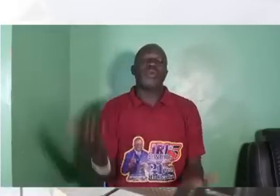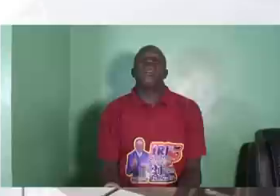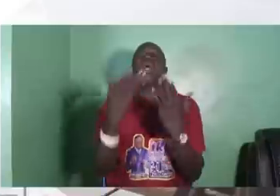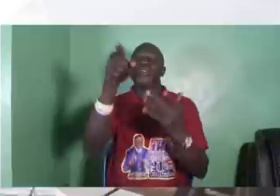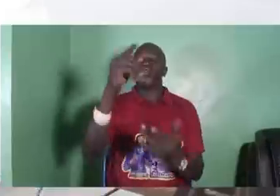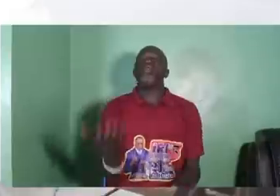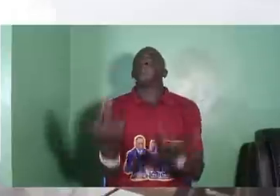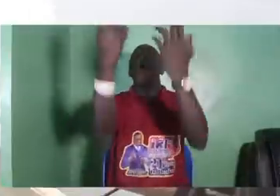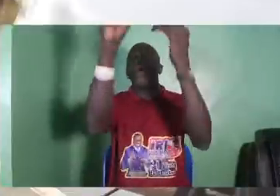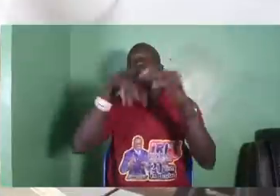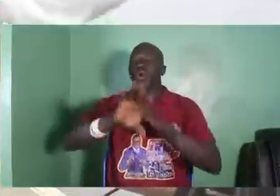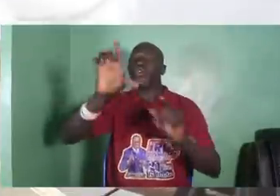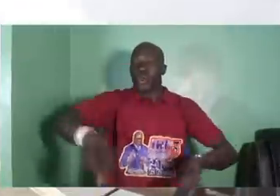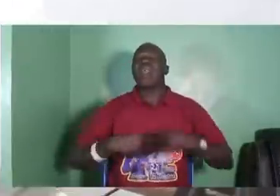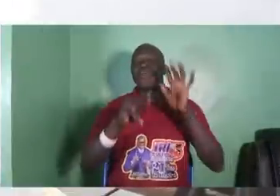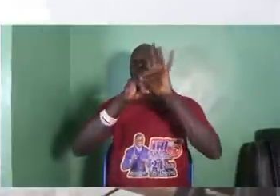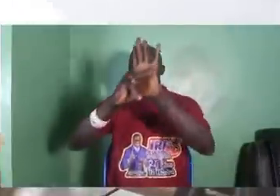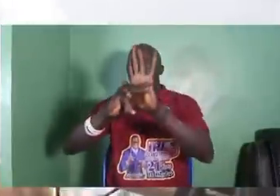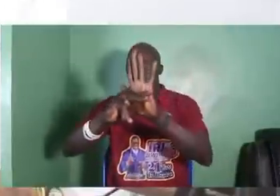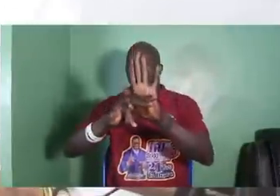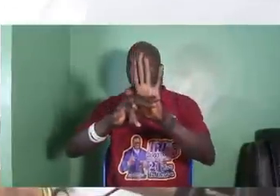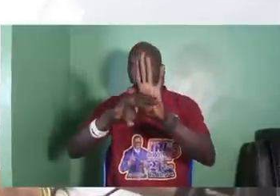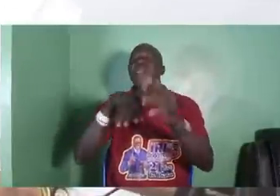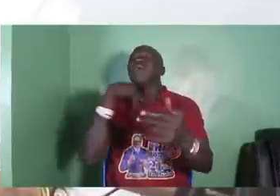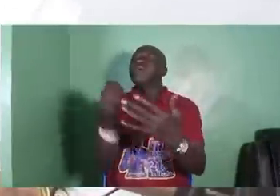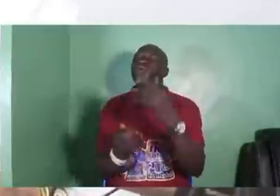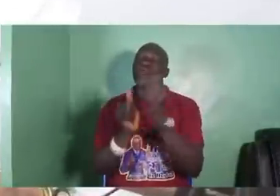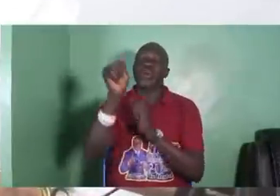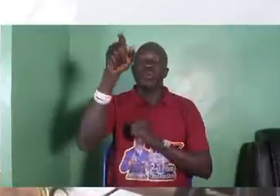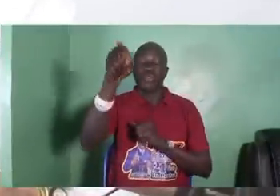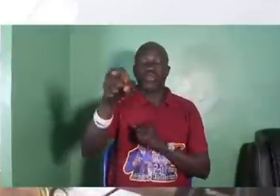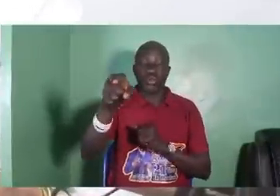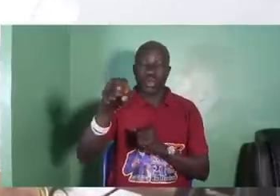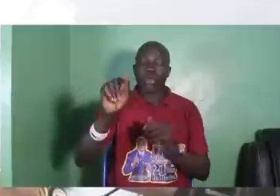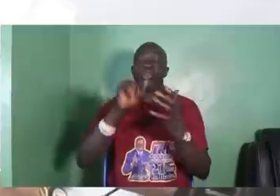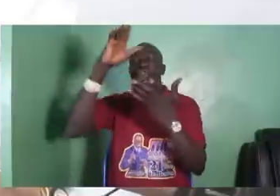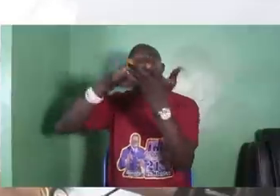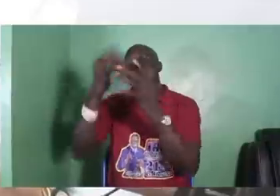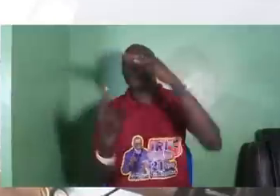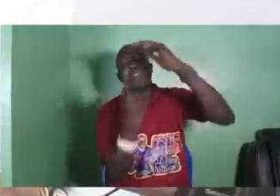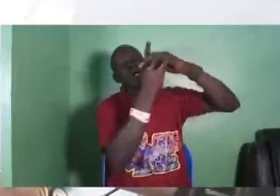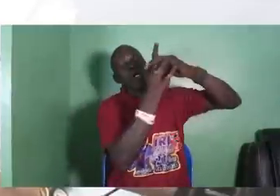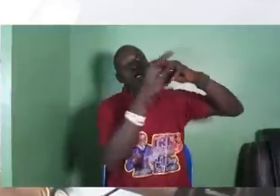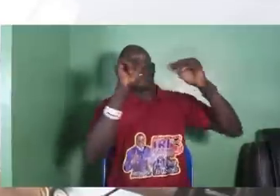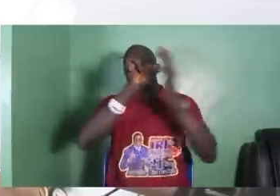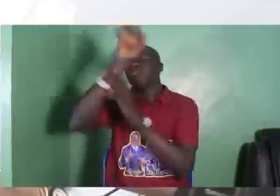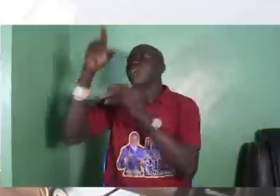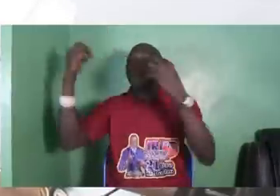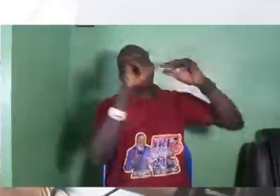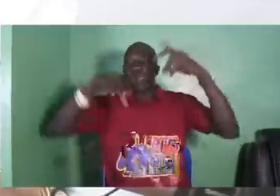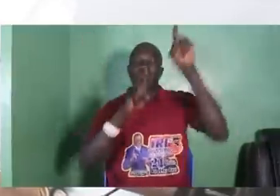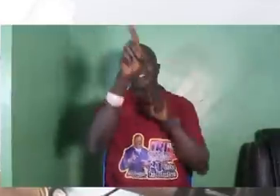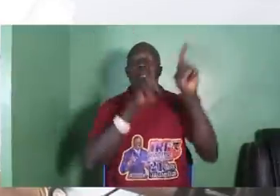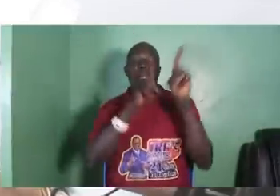amen. Aye e ma fo, amen, yo de dara fun, amen, ogo re jade, amen, era wore ma